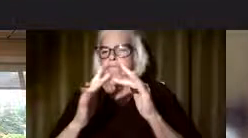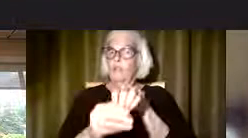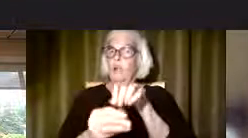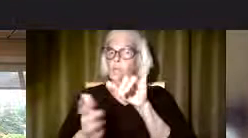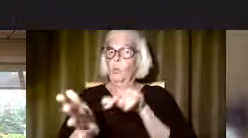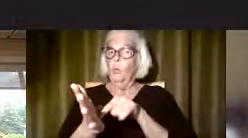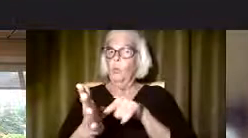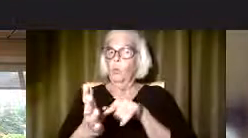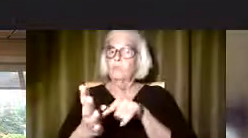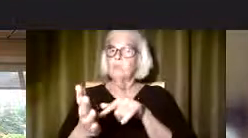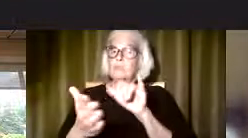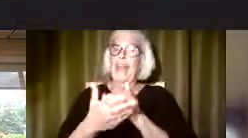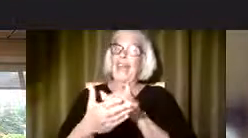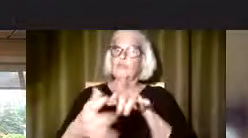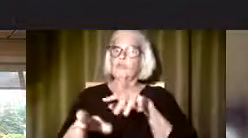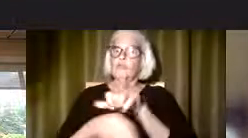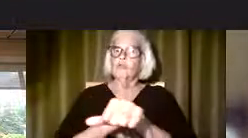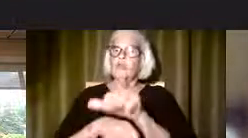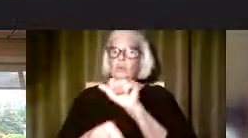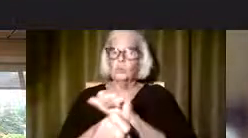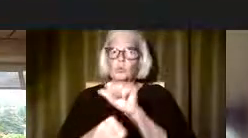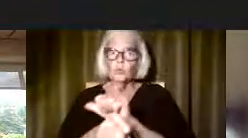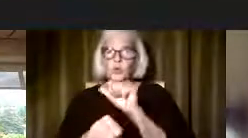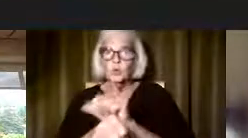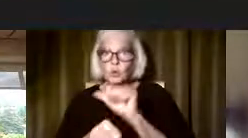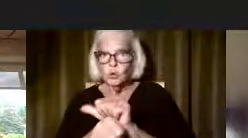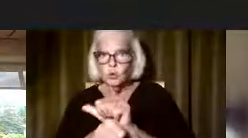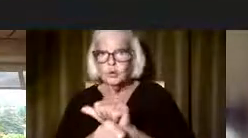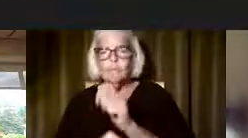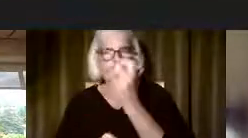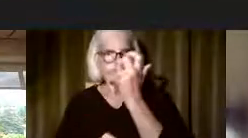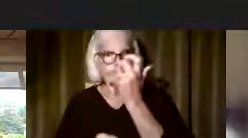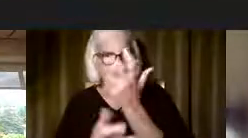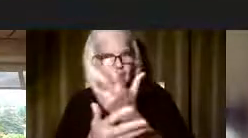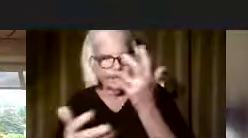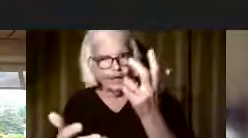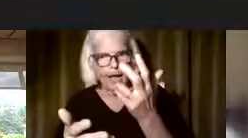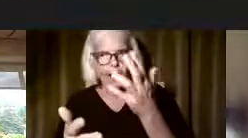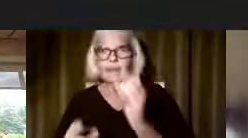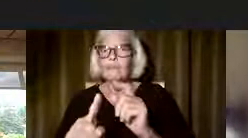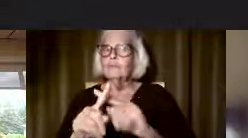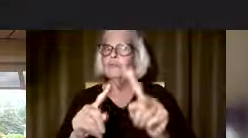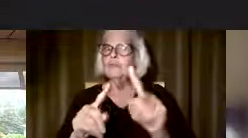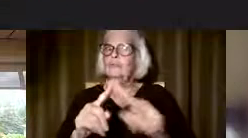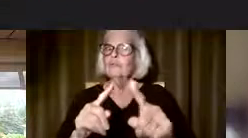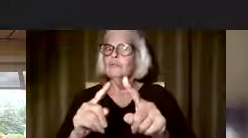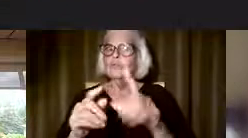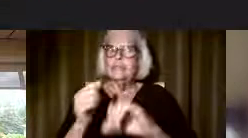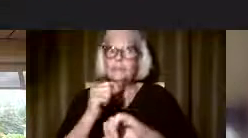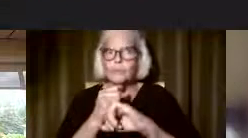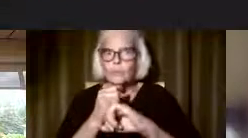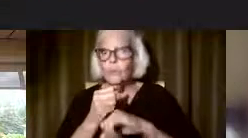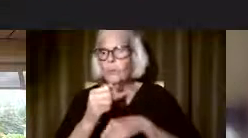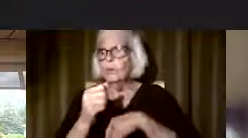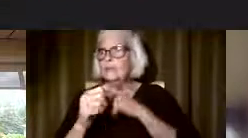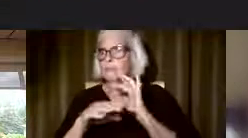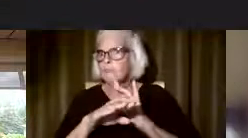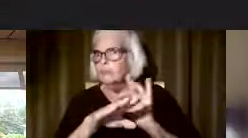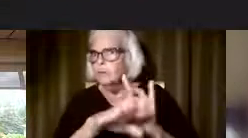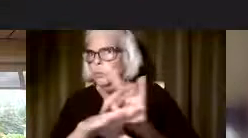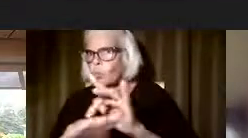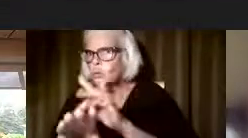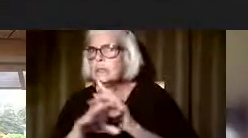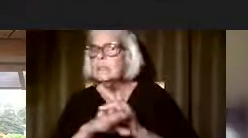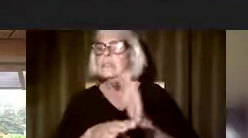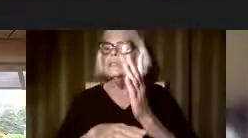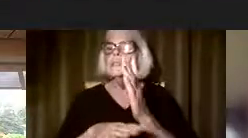the resources that went into that, we were coordinating schedules, making sure that we were following best